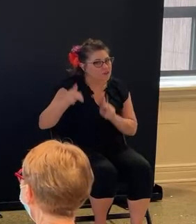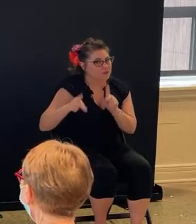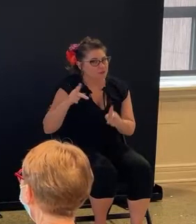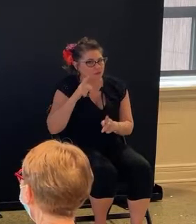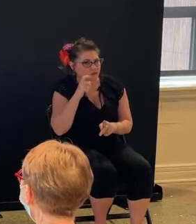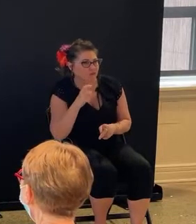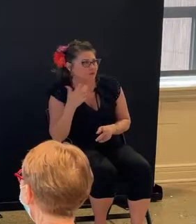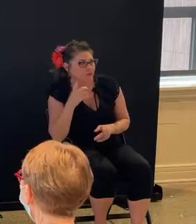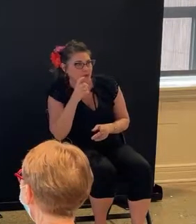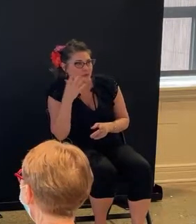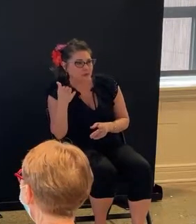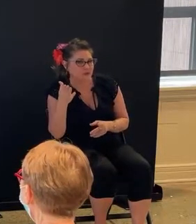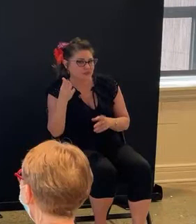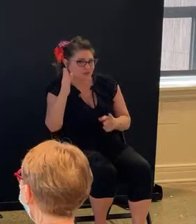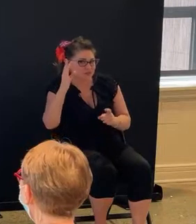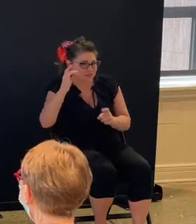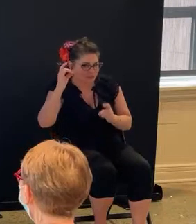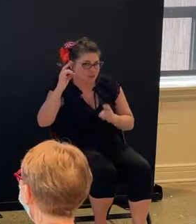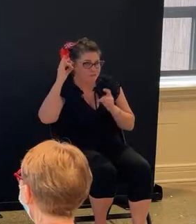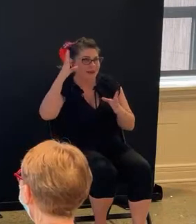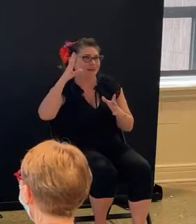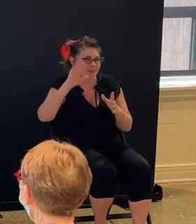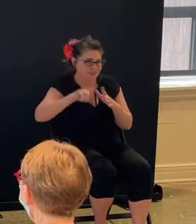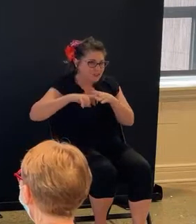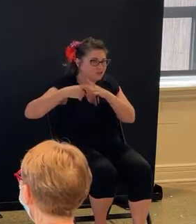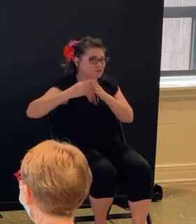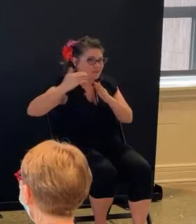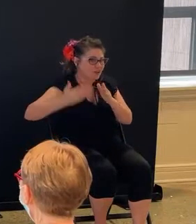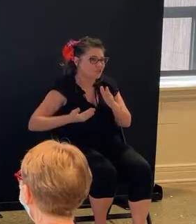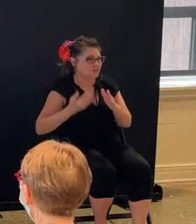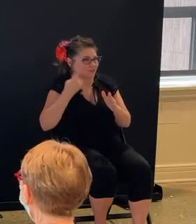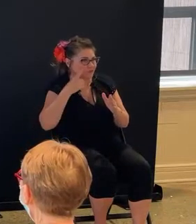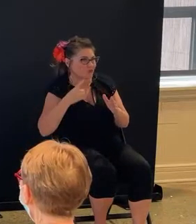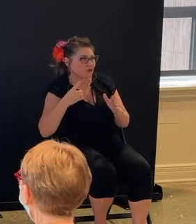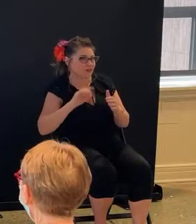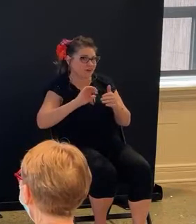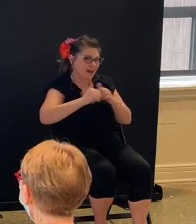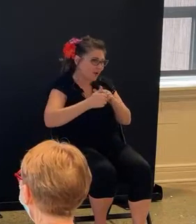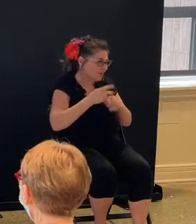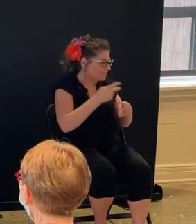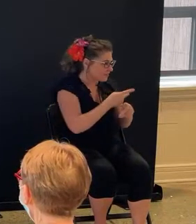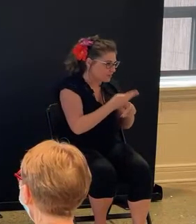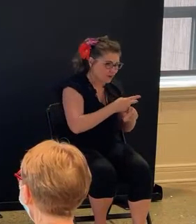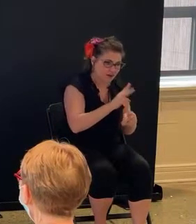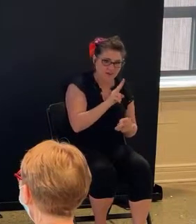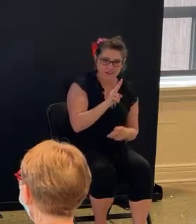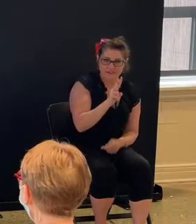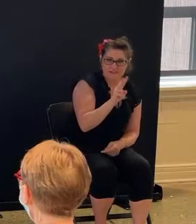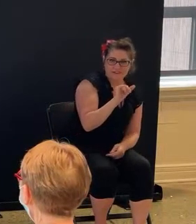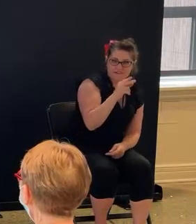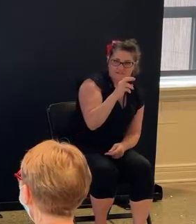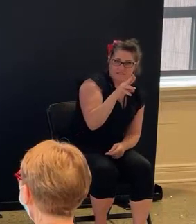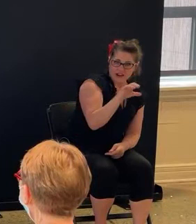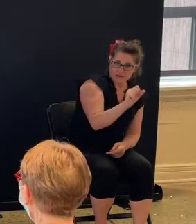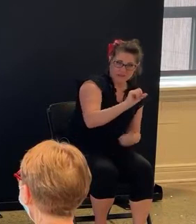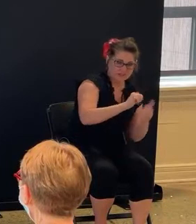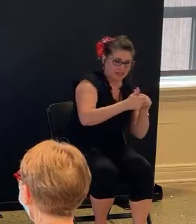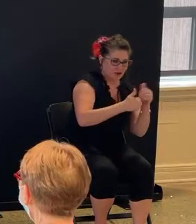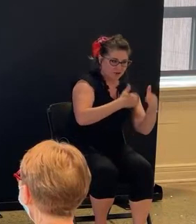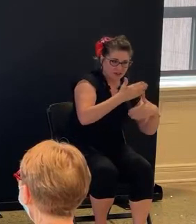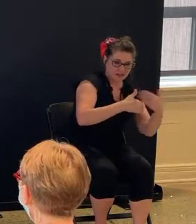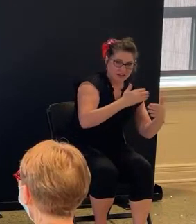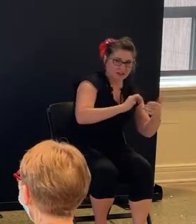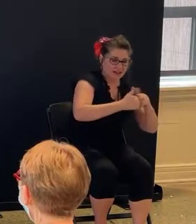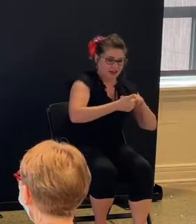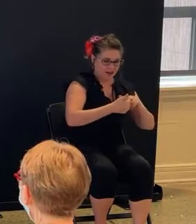this is a very traumatic introduction to the inner workings of trying to figure out how a virus works or how you're going to prepare a vaccine